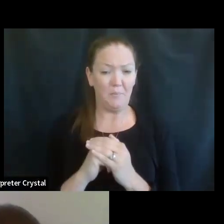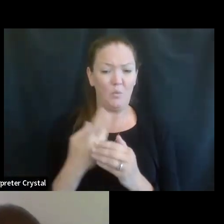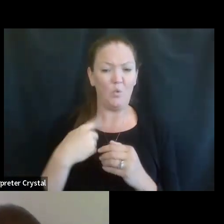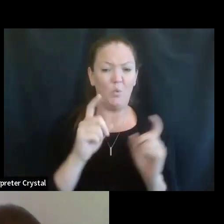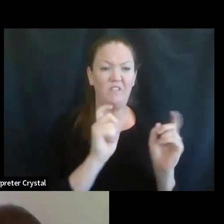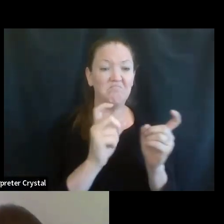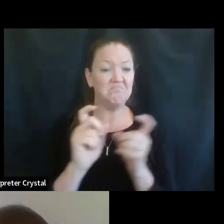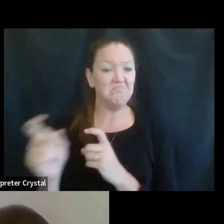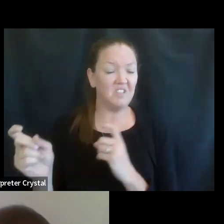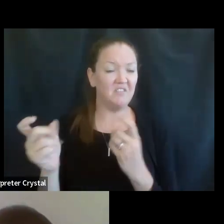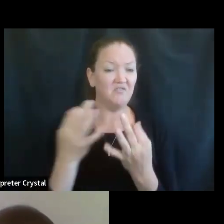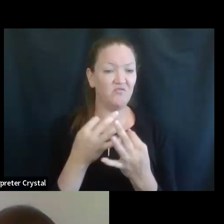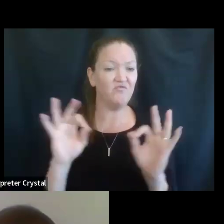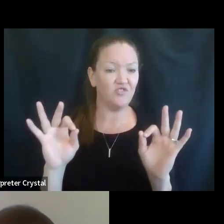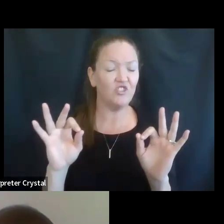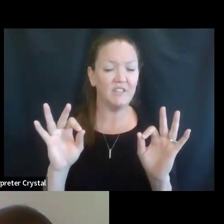free